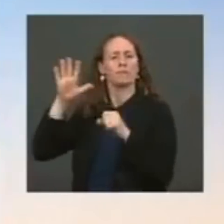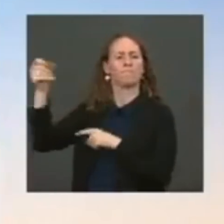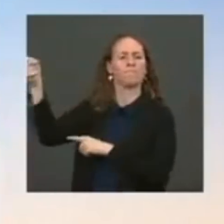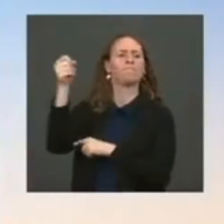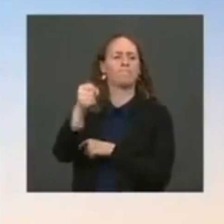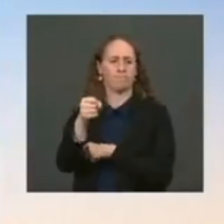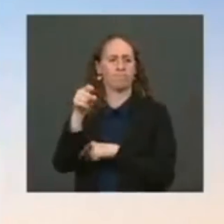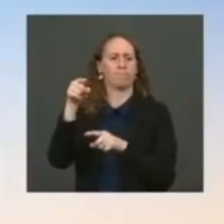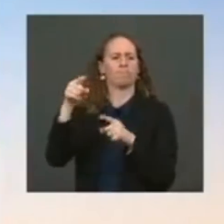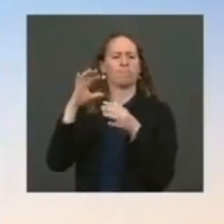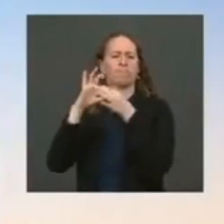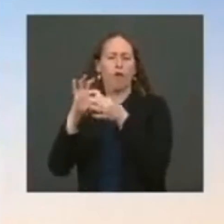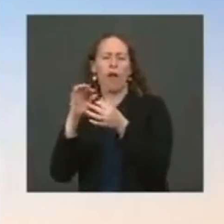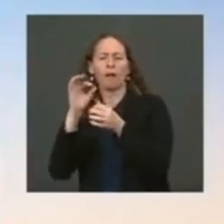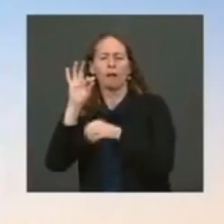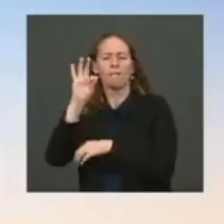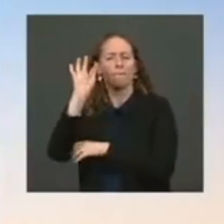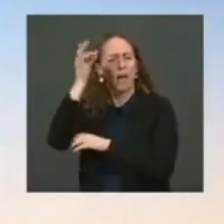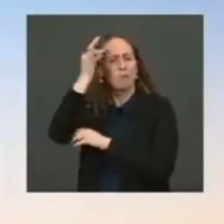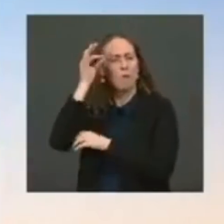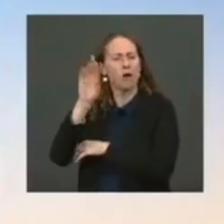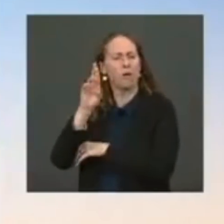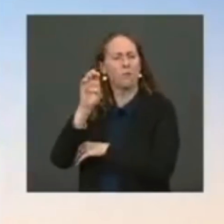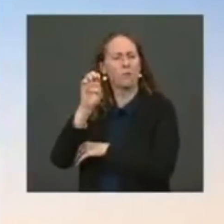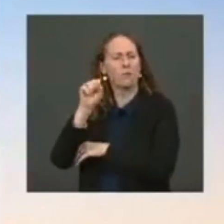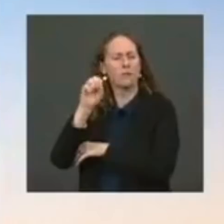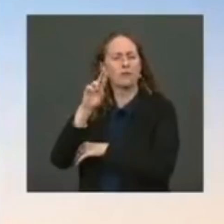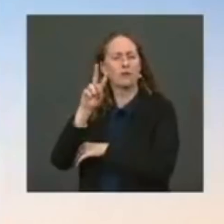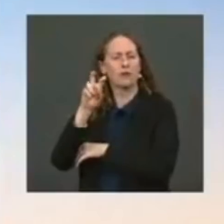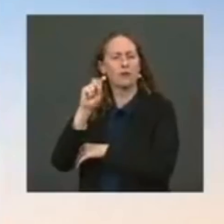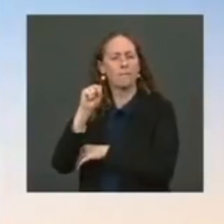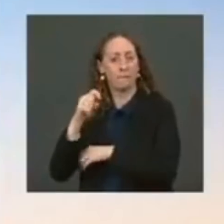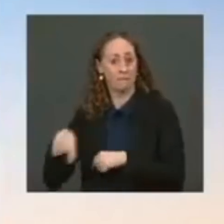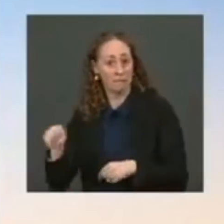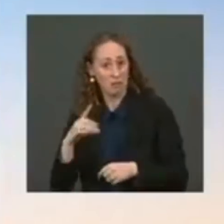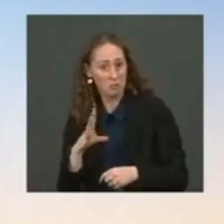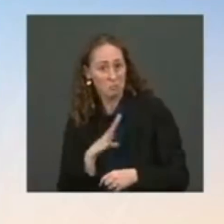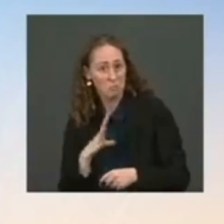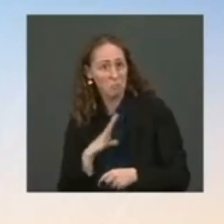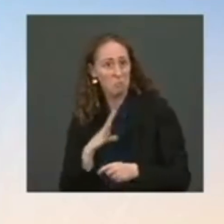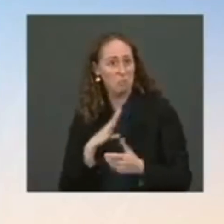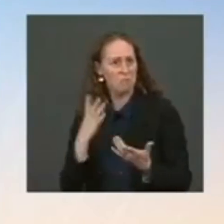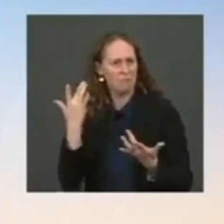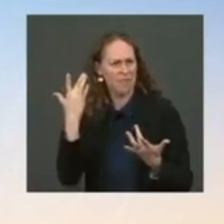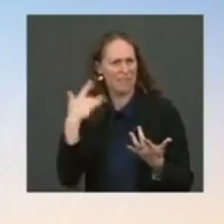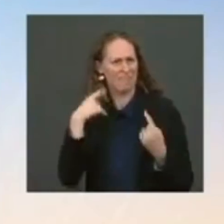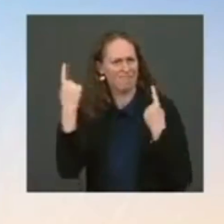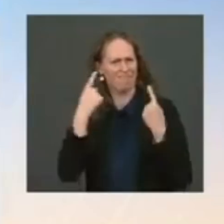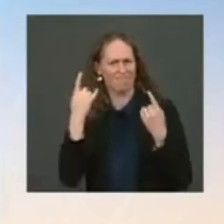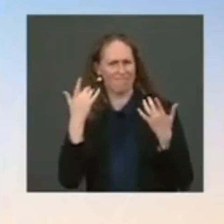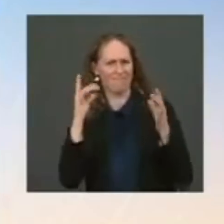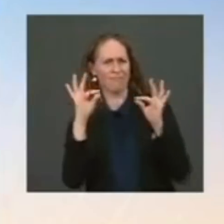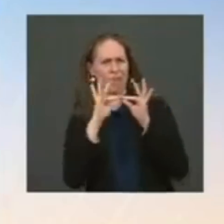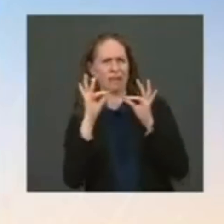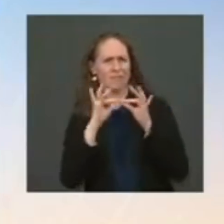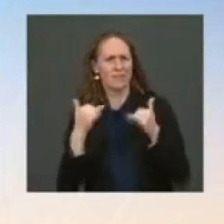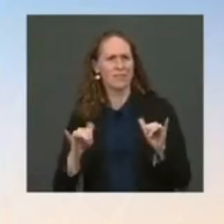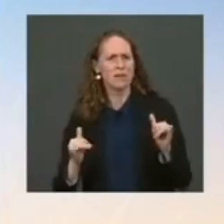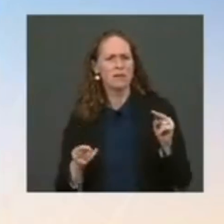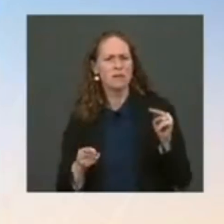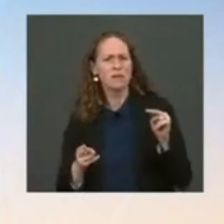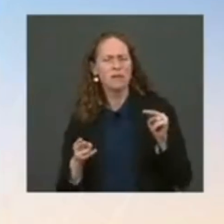this administration with inflation consistently running above the Fed's 2% target? Well, as you know, Josh,